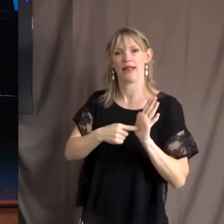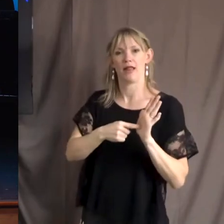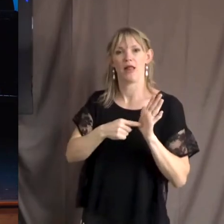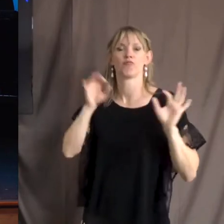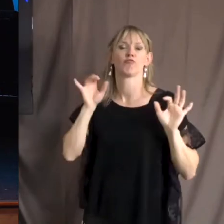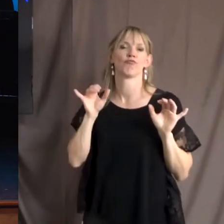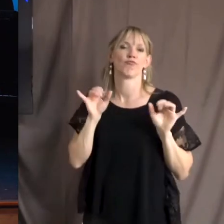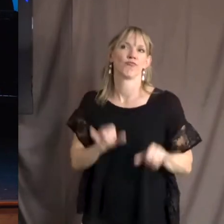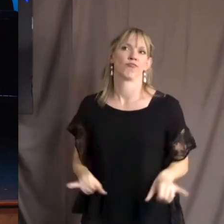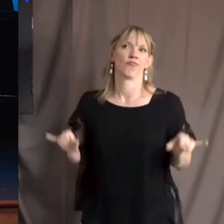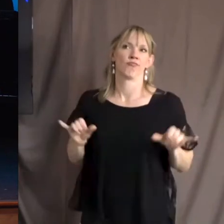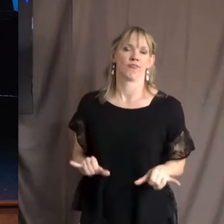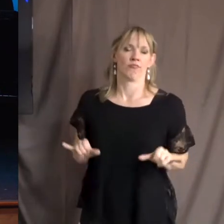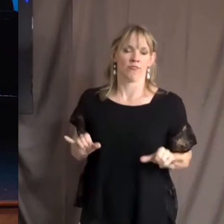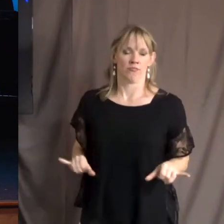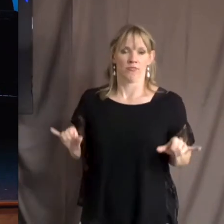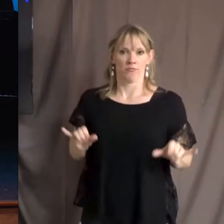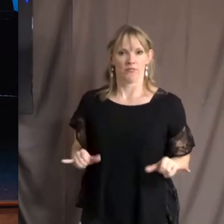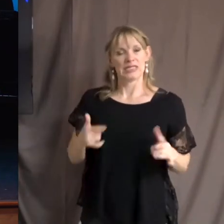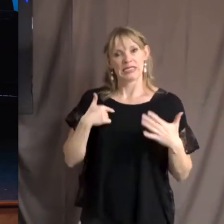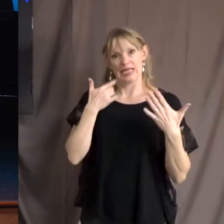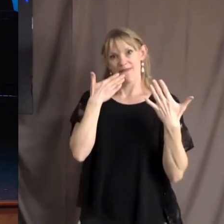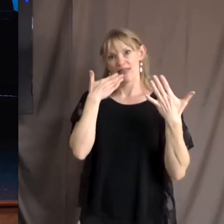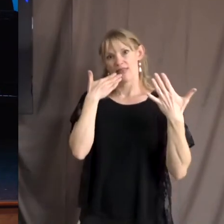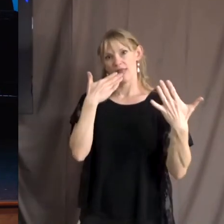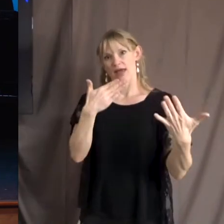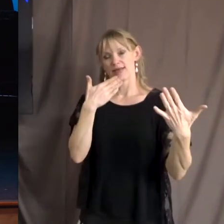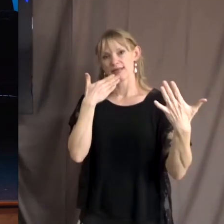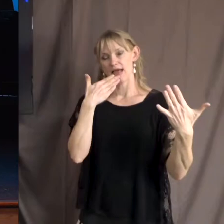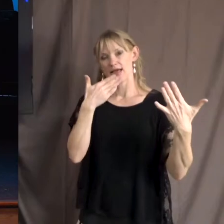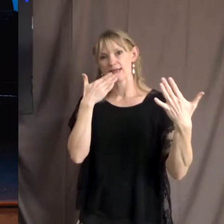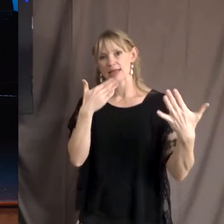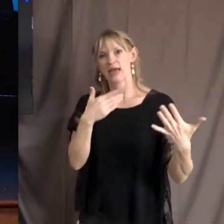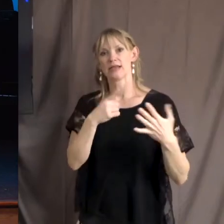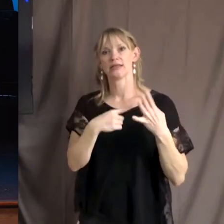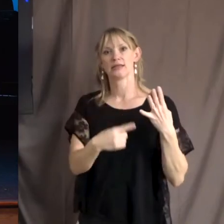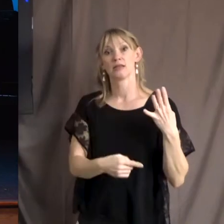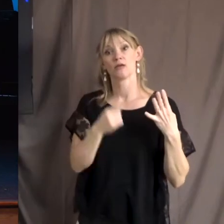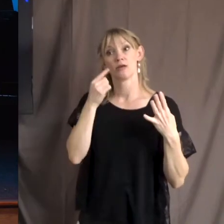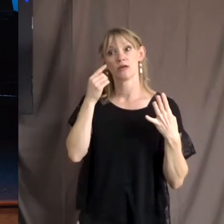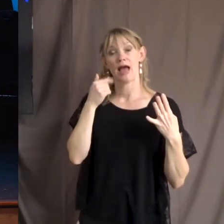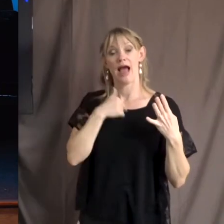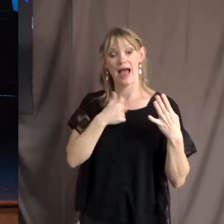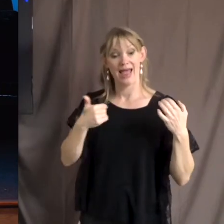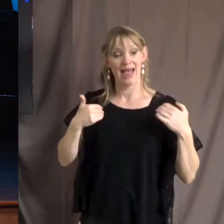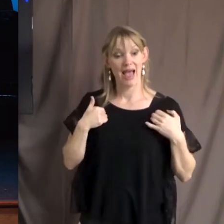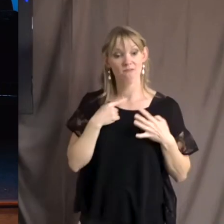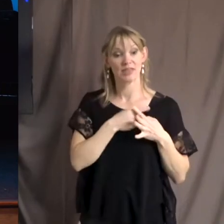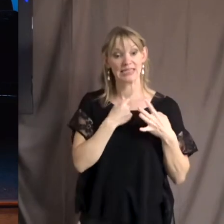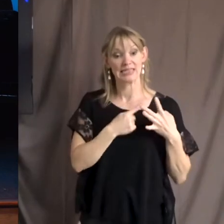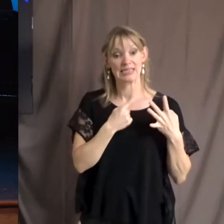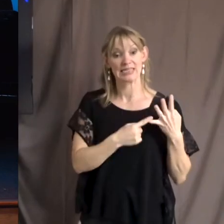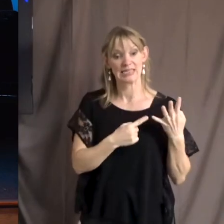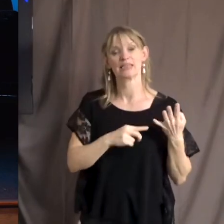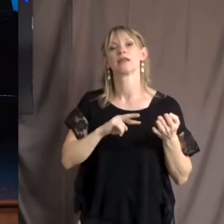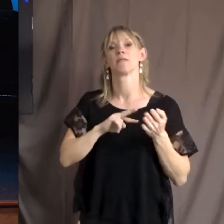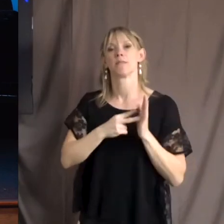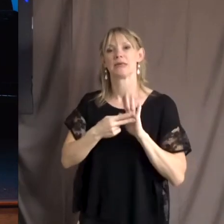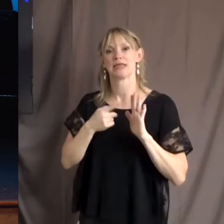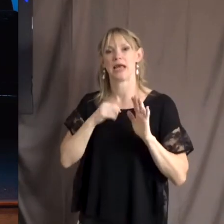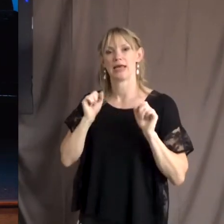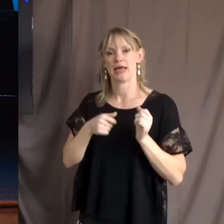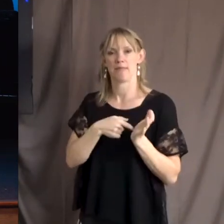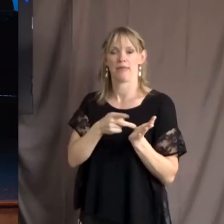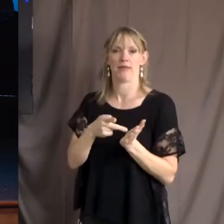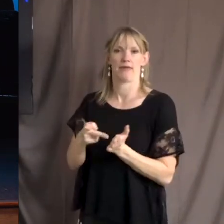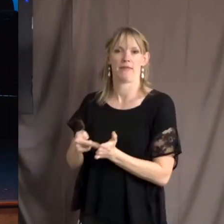giving thanks that because I have these things, I can circulate my good towards them. Giving thanks